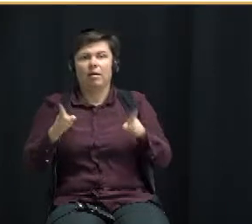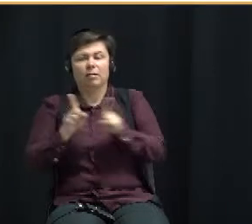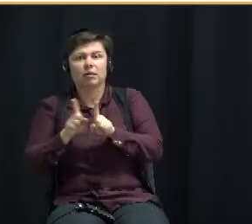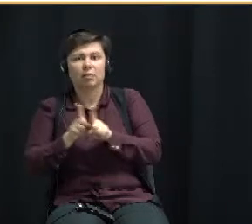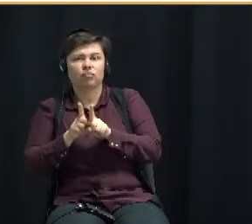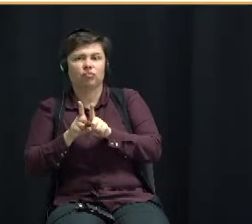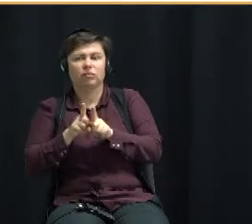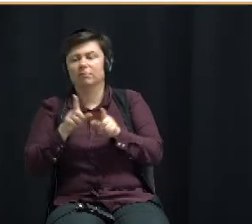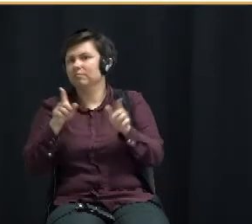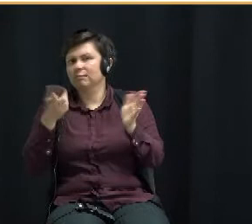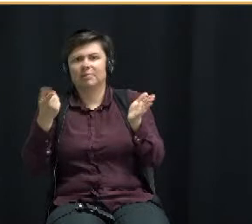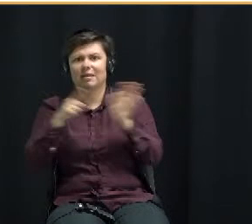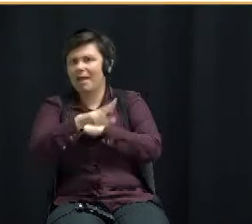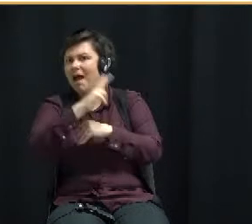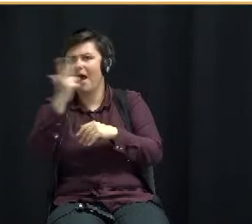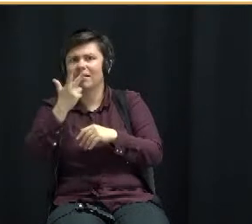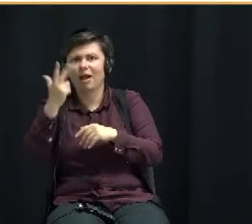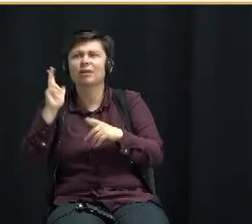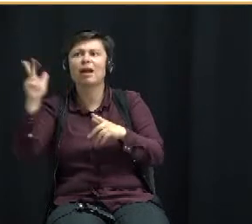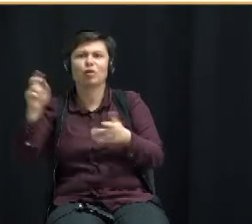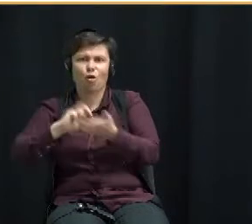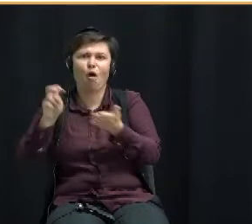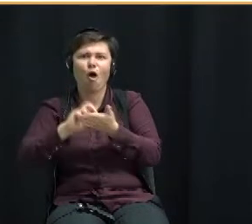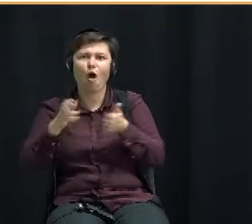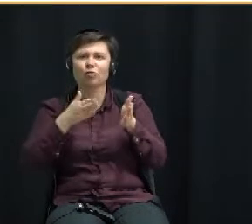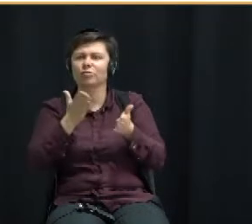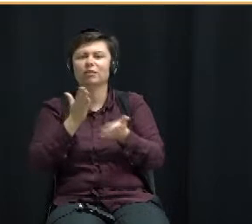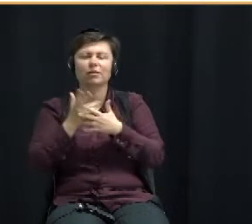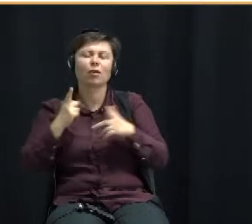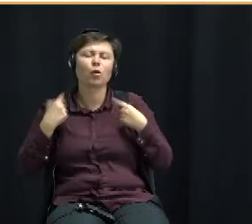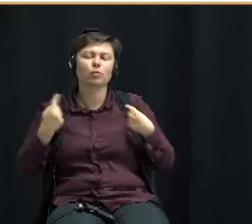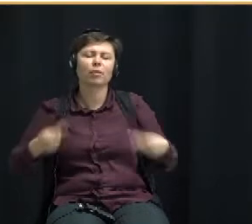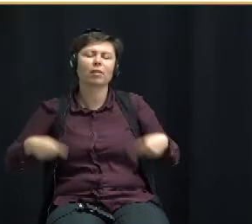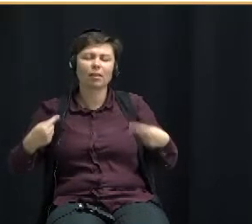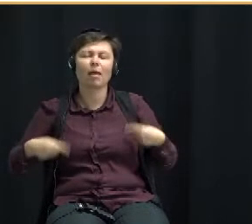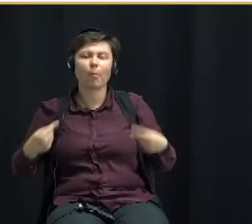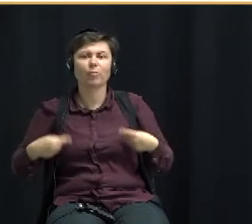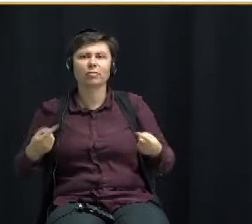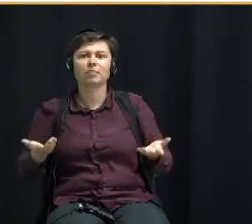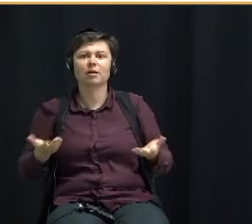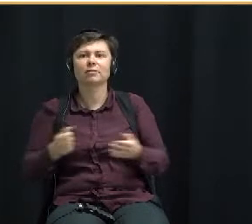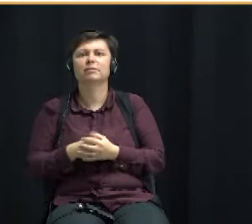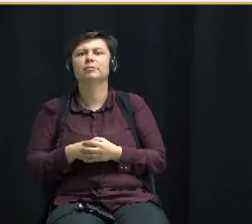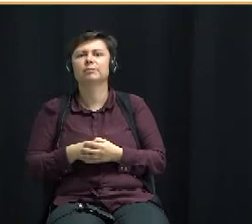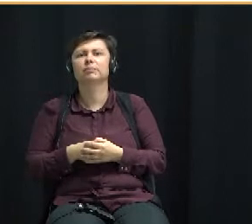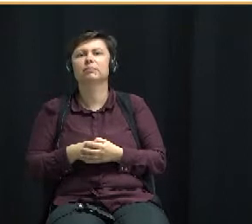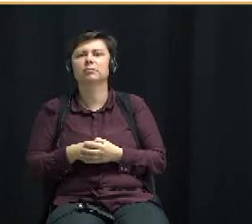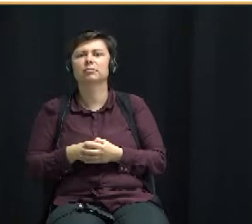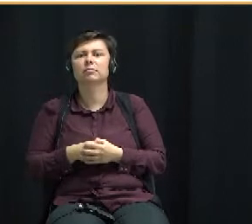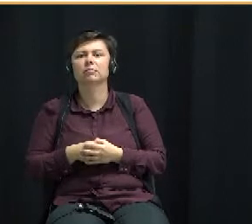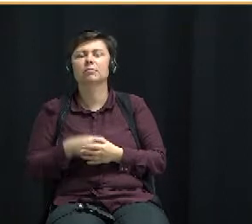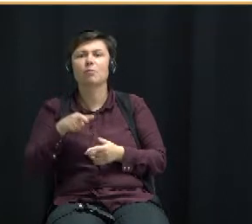because the way they designed the solutions was that it was appealing to actually use the